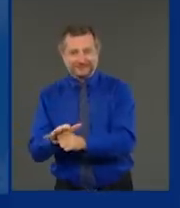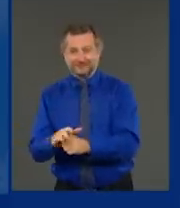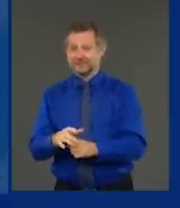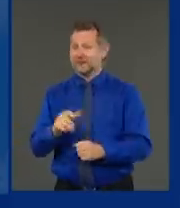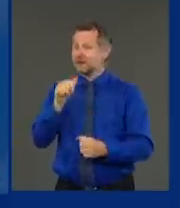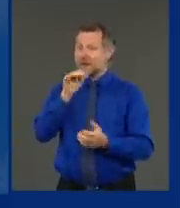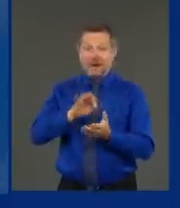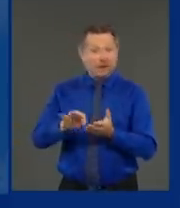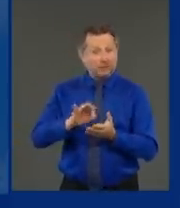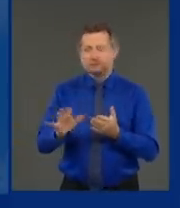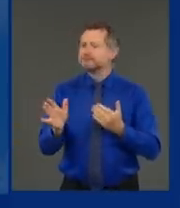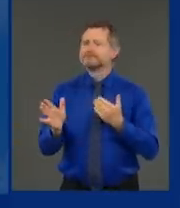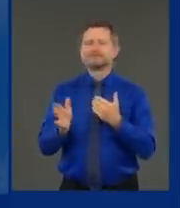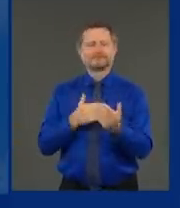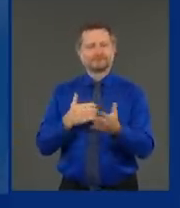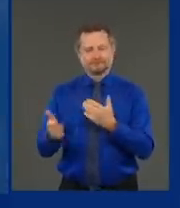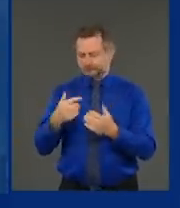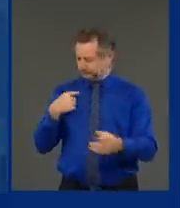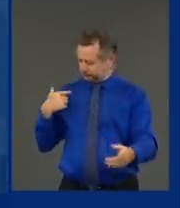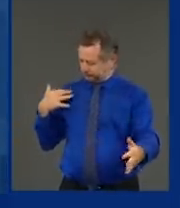day 156.